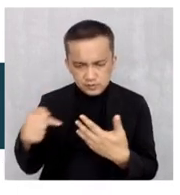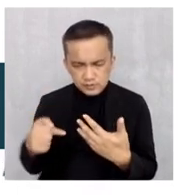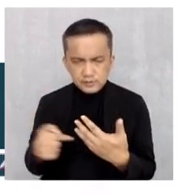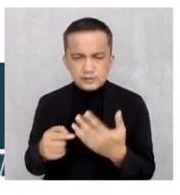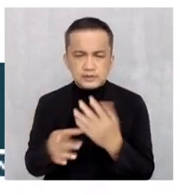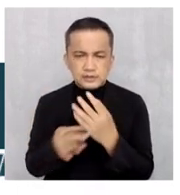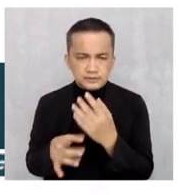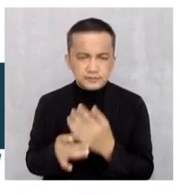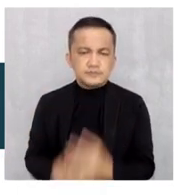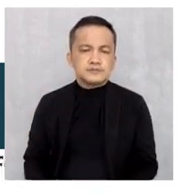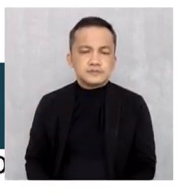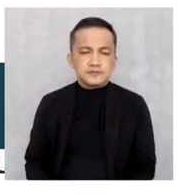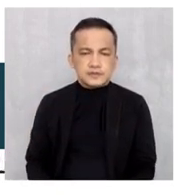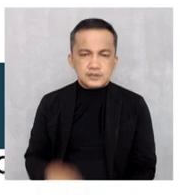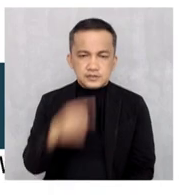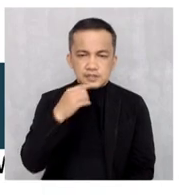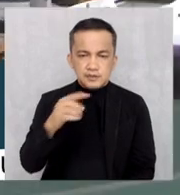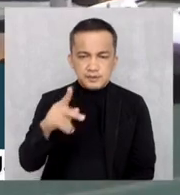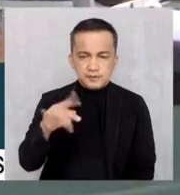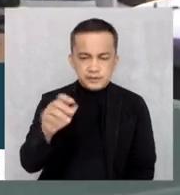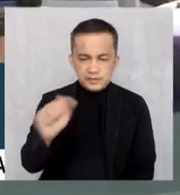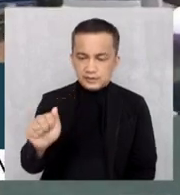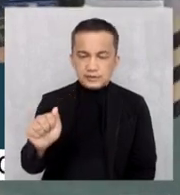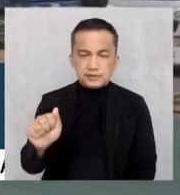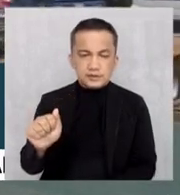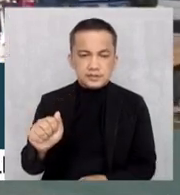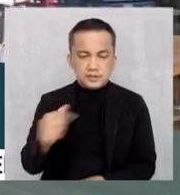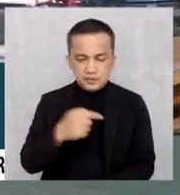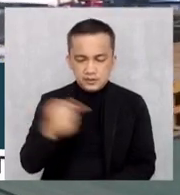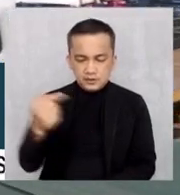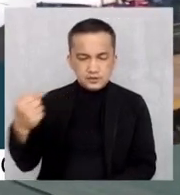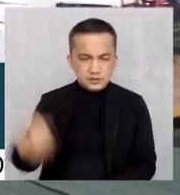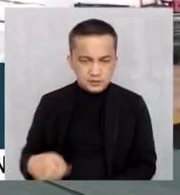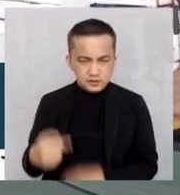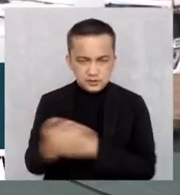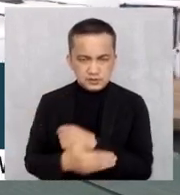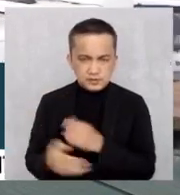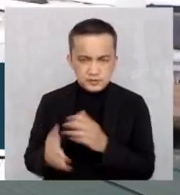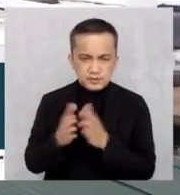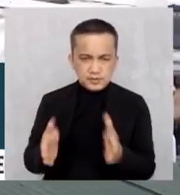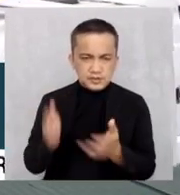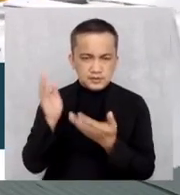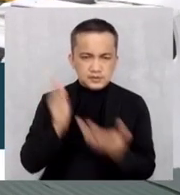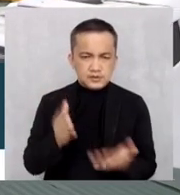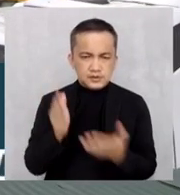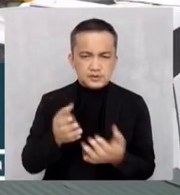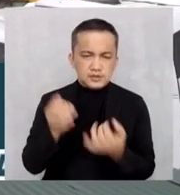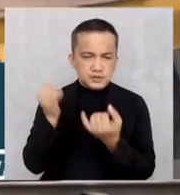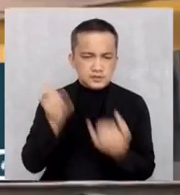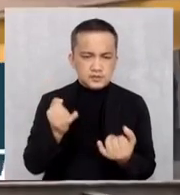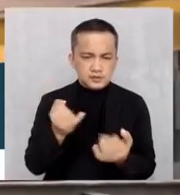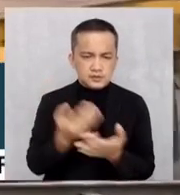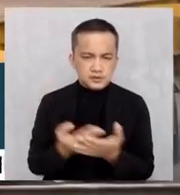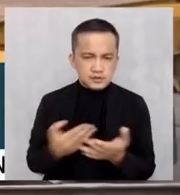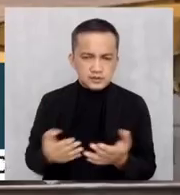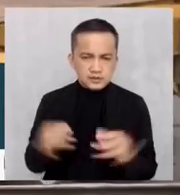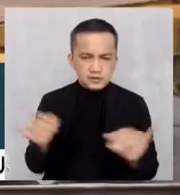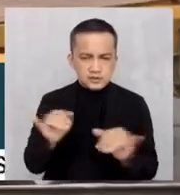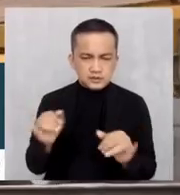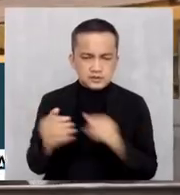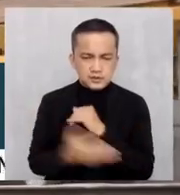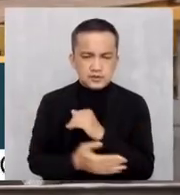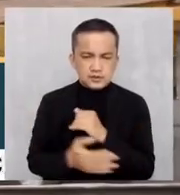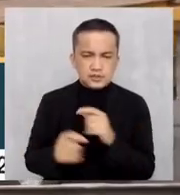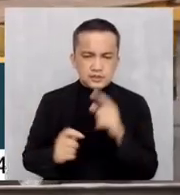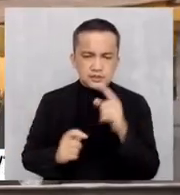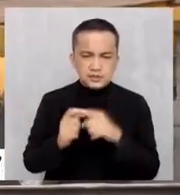According to the Philippine Statistics Authority, China was the country's biggest supplier of imported goods as well as the country's top export